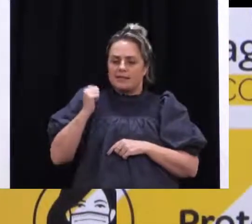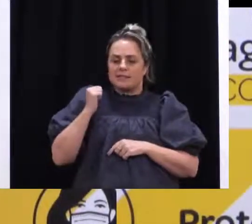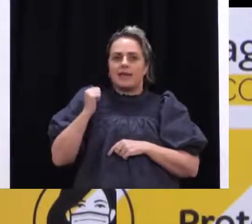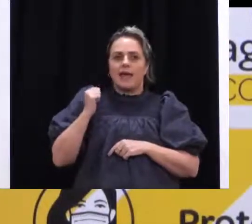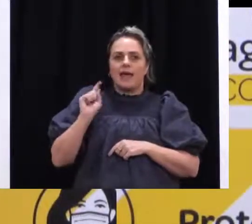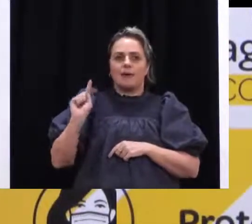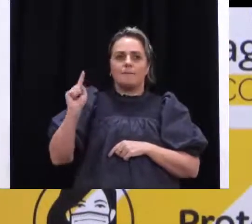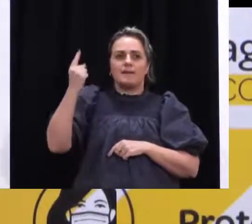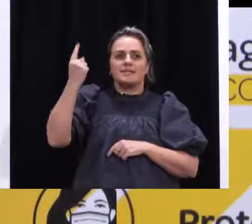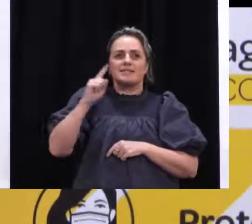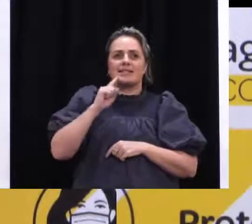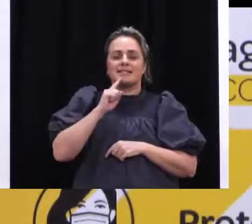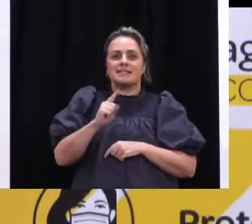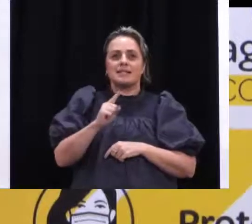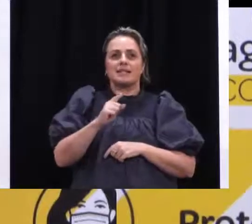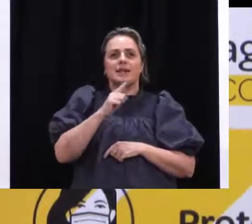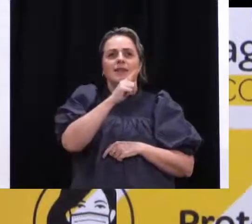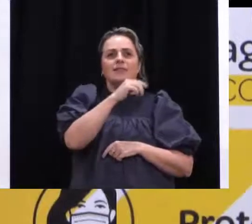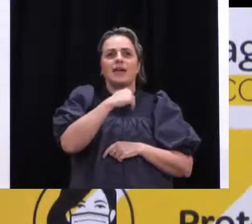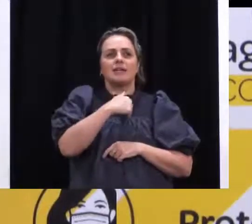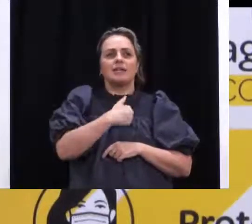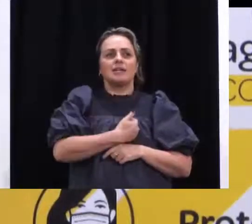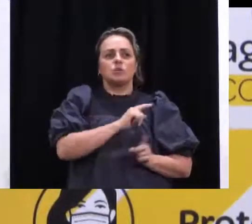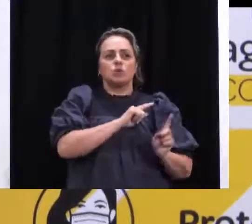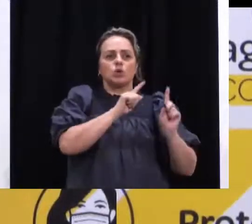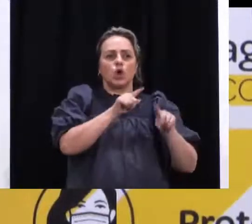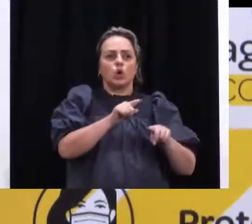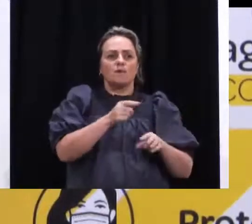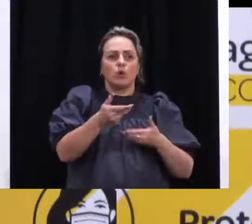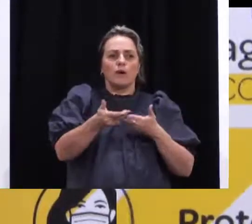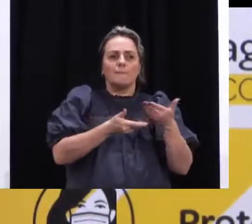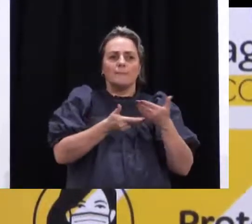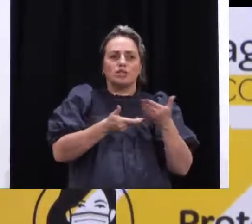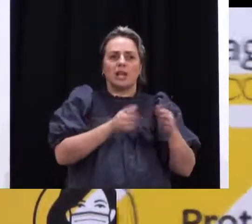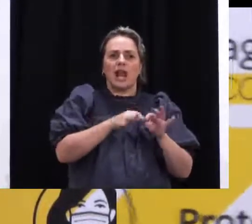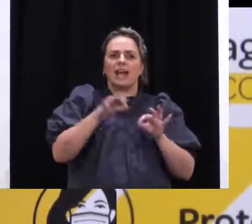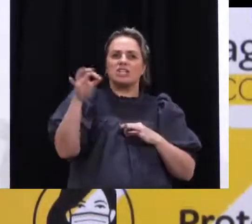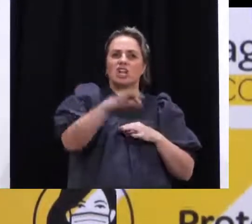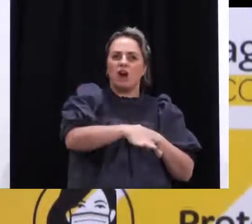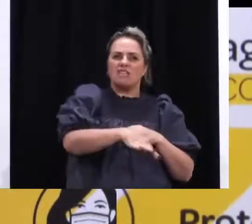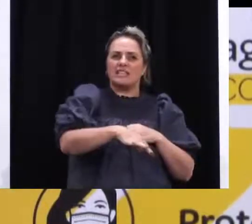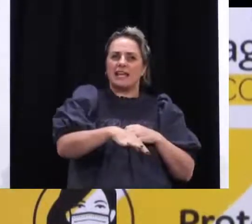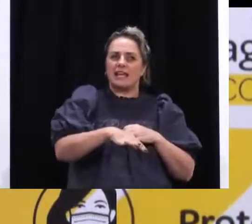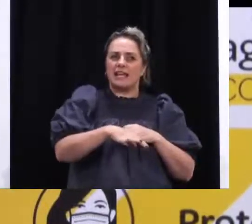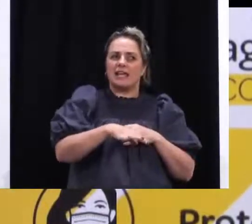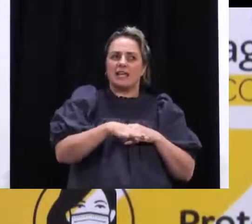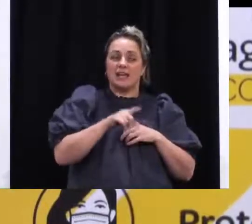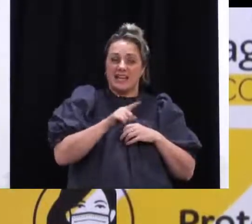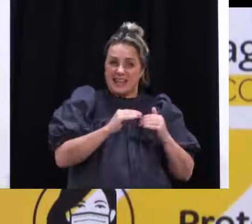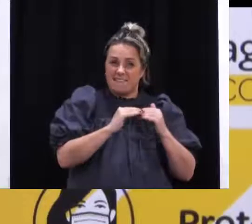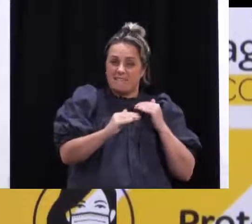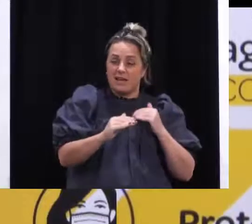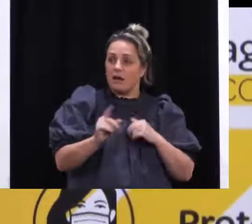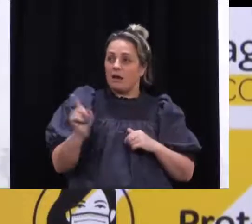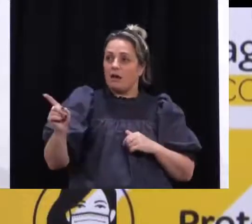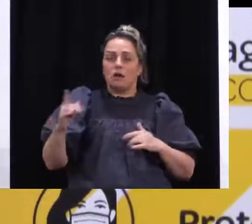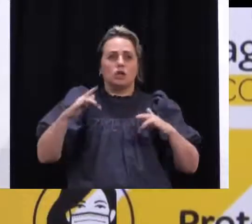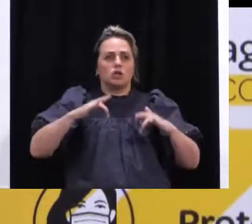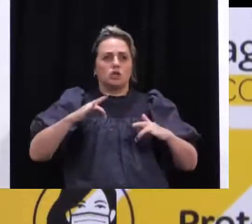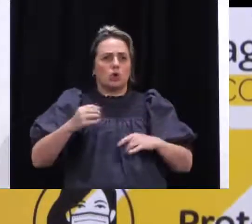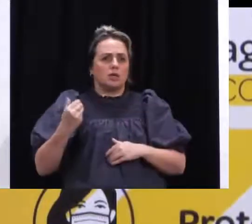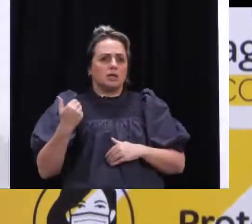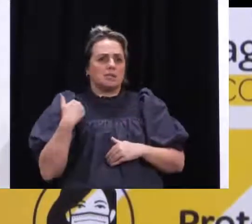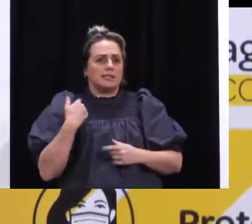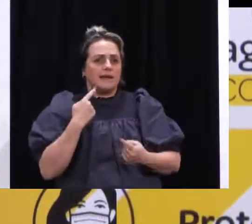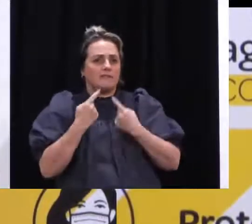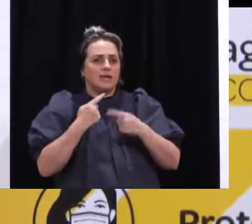suggestion is for them to visit a mission for support. Do you think that's fair? Look, I haven't seen that. I haven't been briefed on that particular topic,